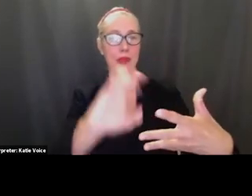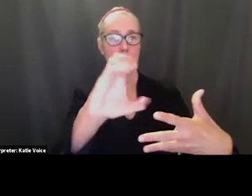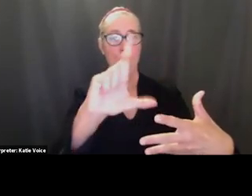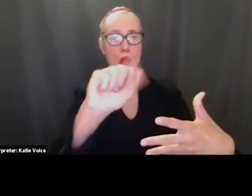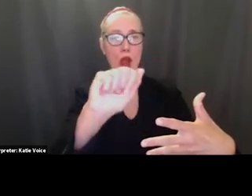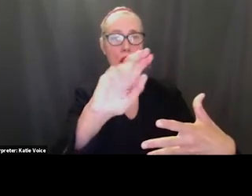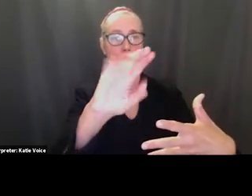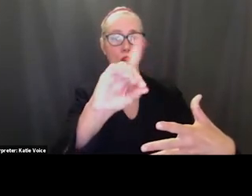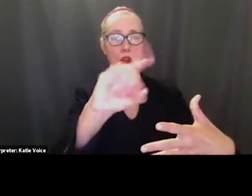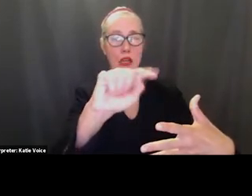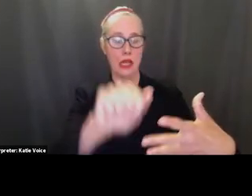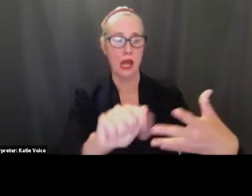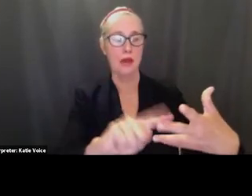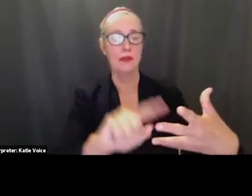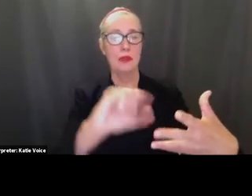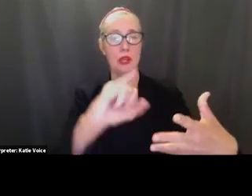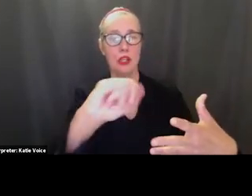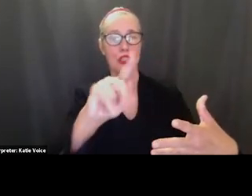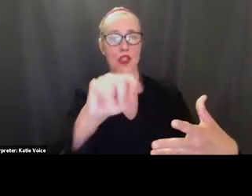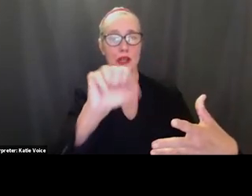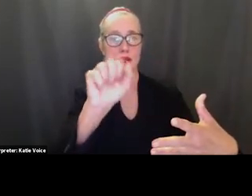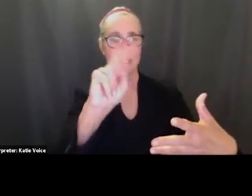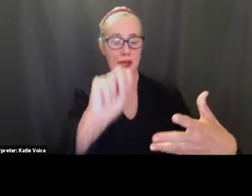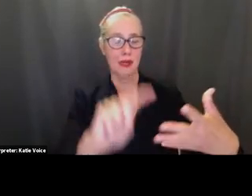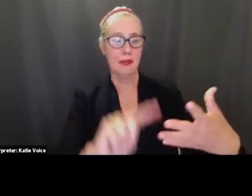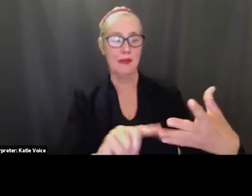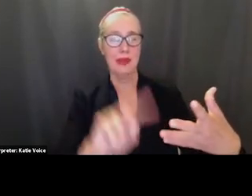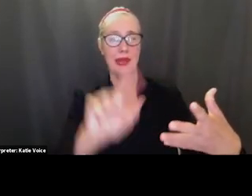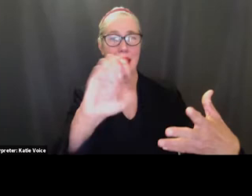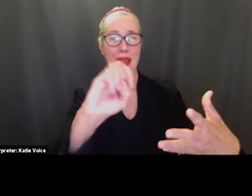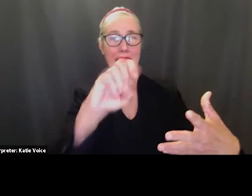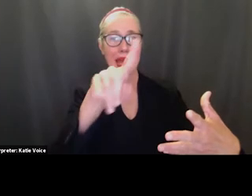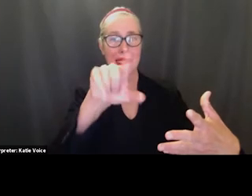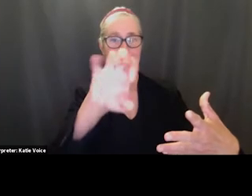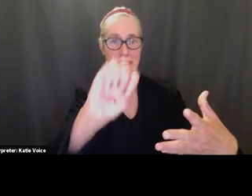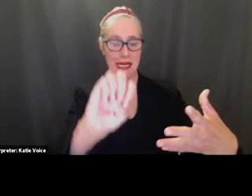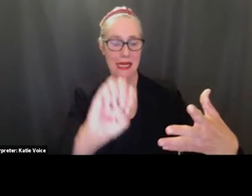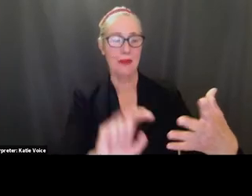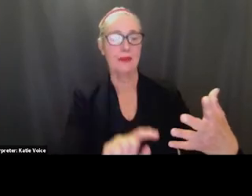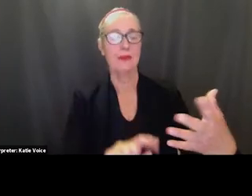henry justin shorts leslie sanderson